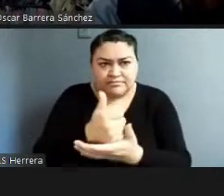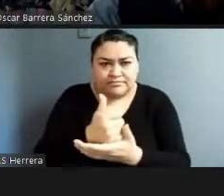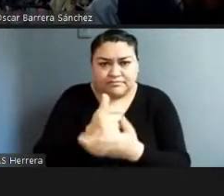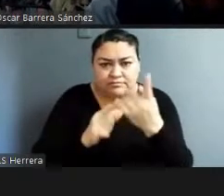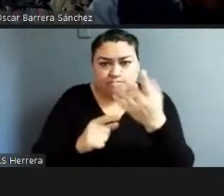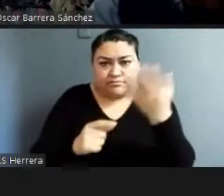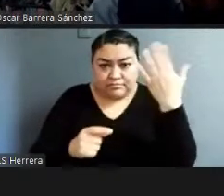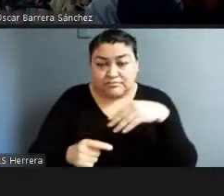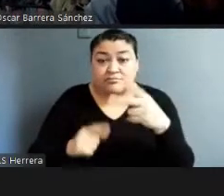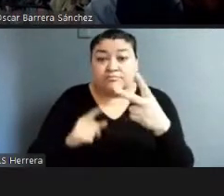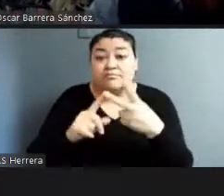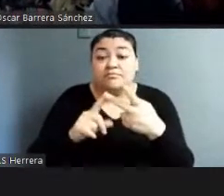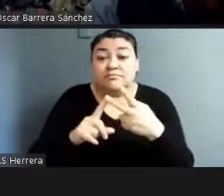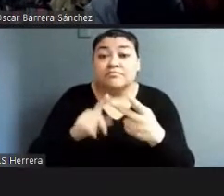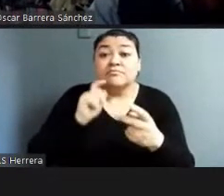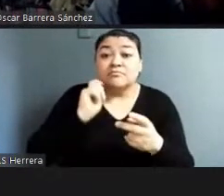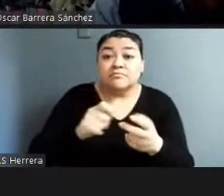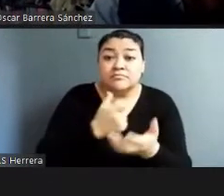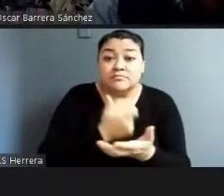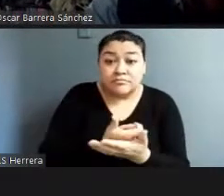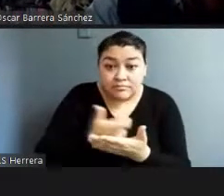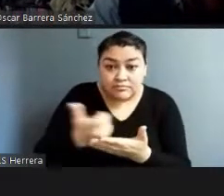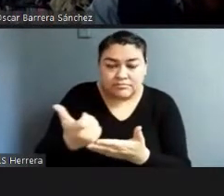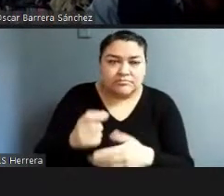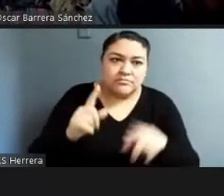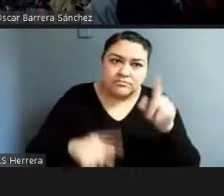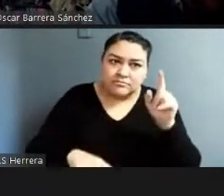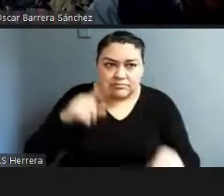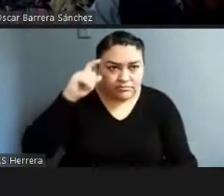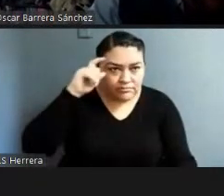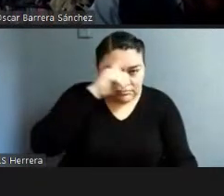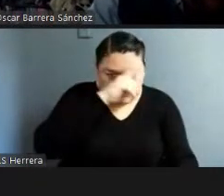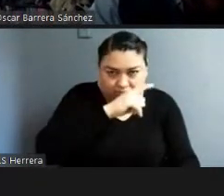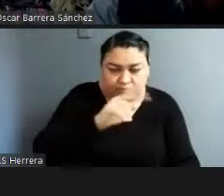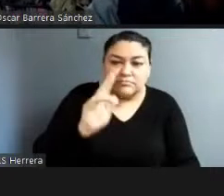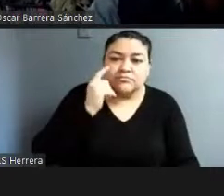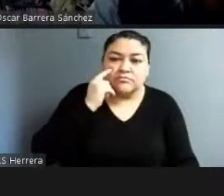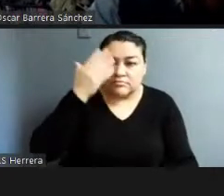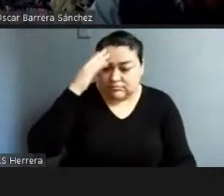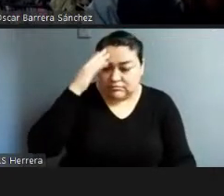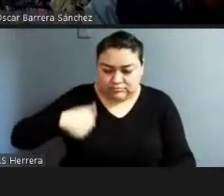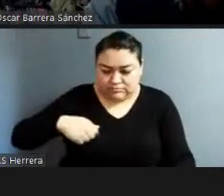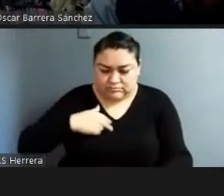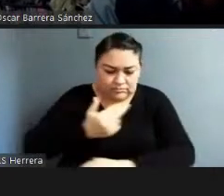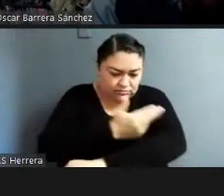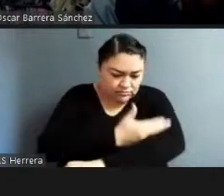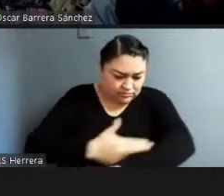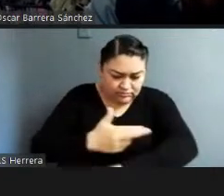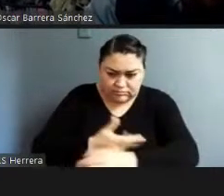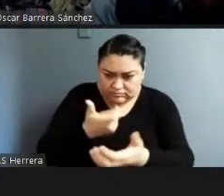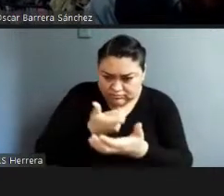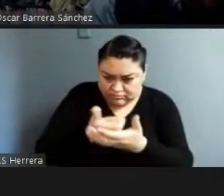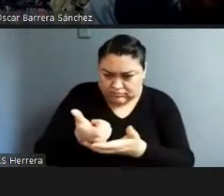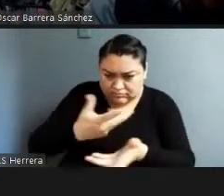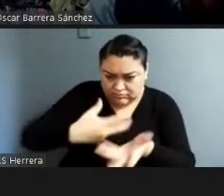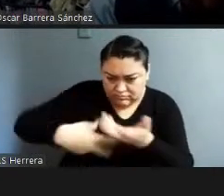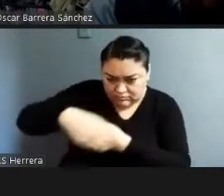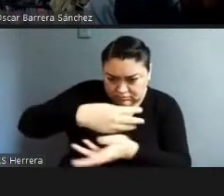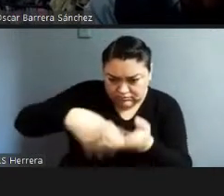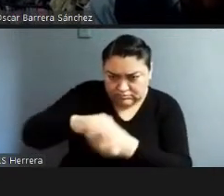been able to organise funding for a system at Imperial where we use academic